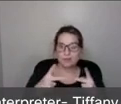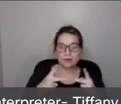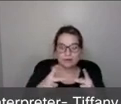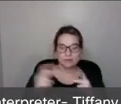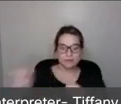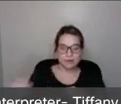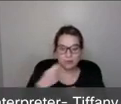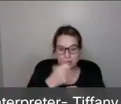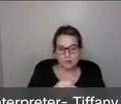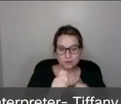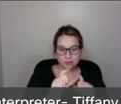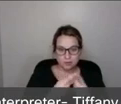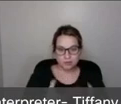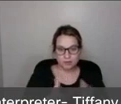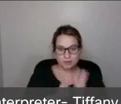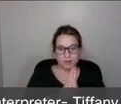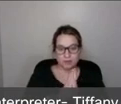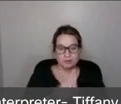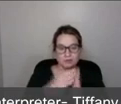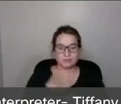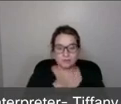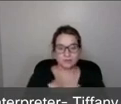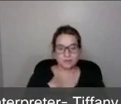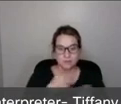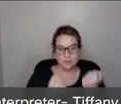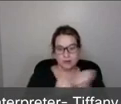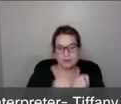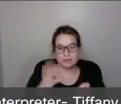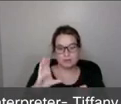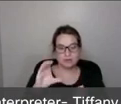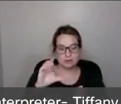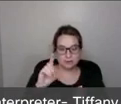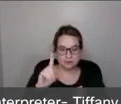district. So again, I ask you to please support